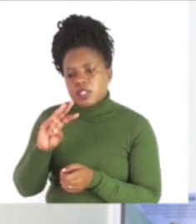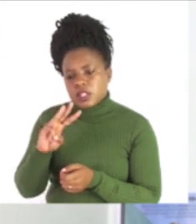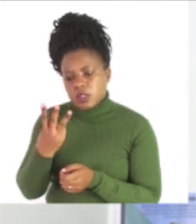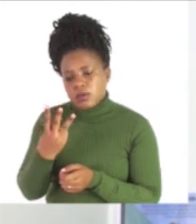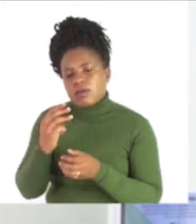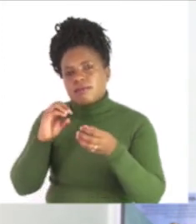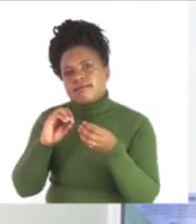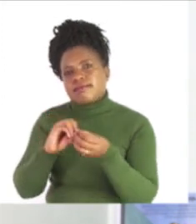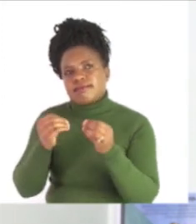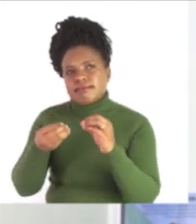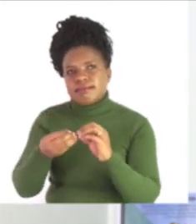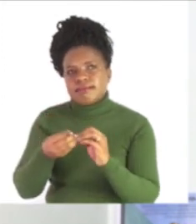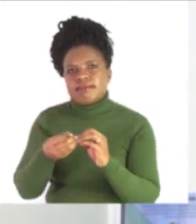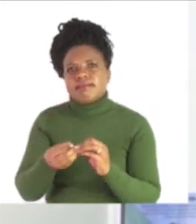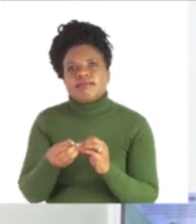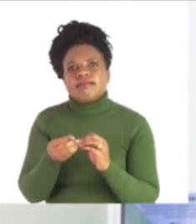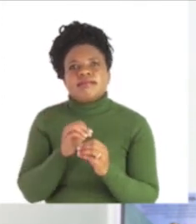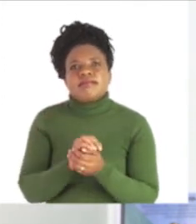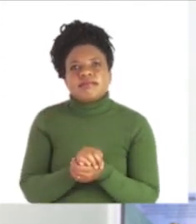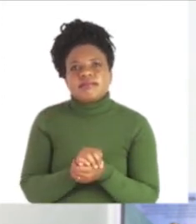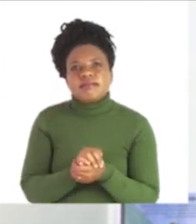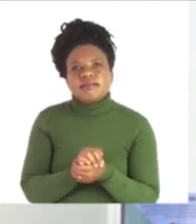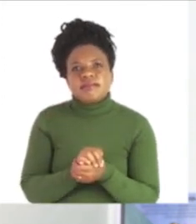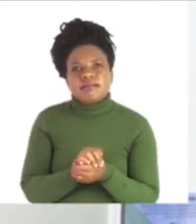1,000. So we say